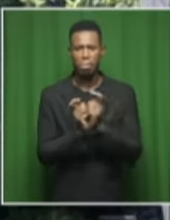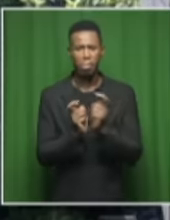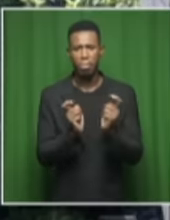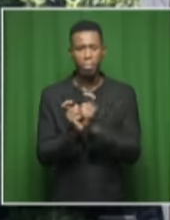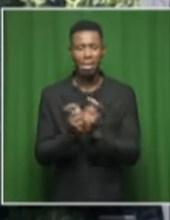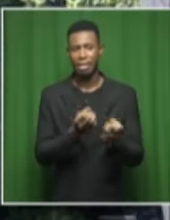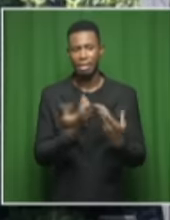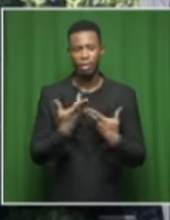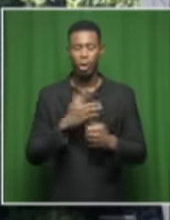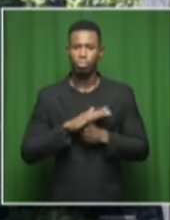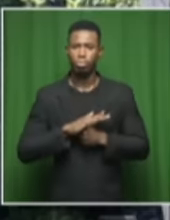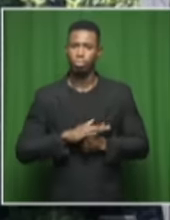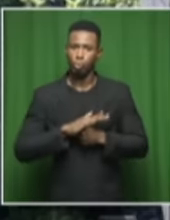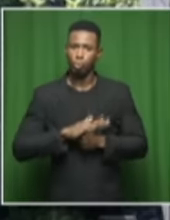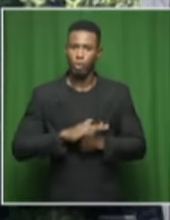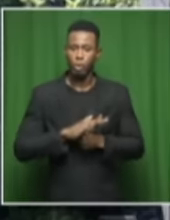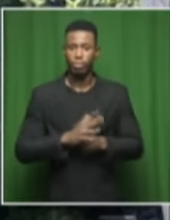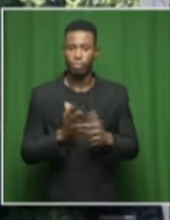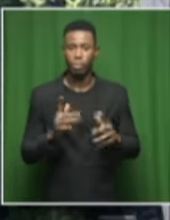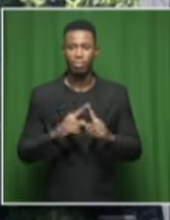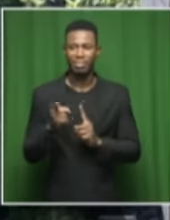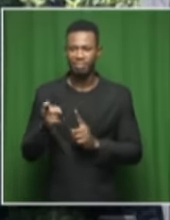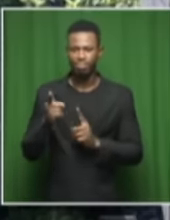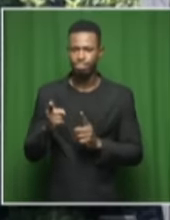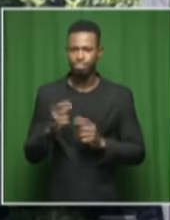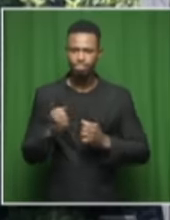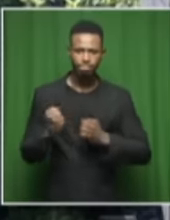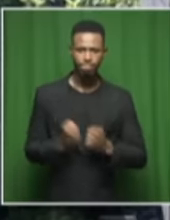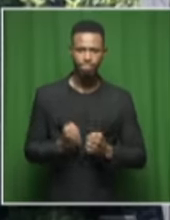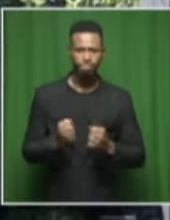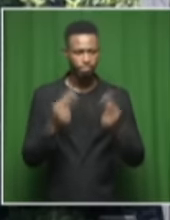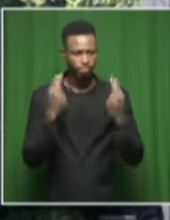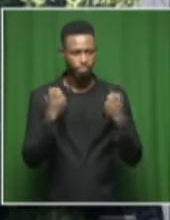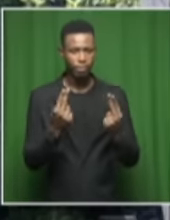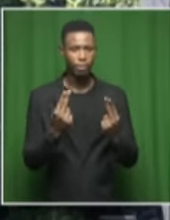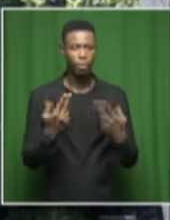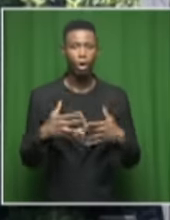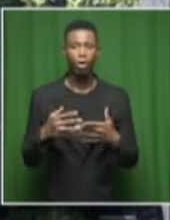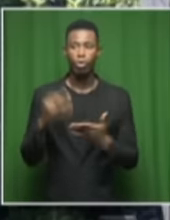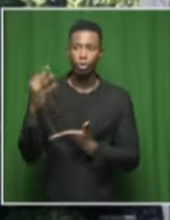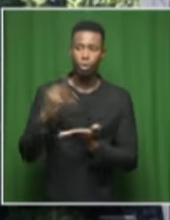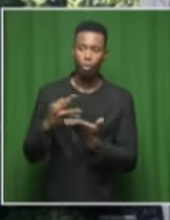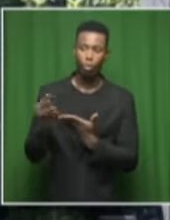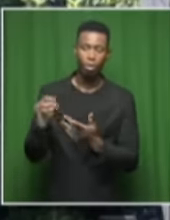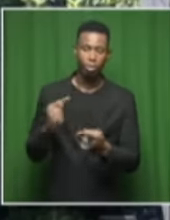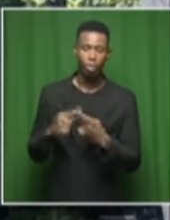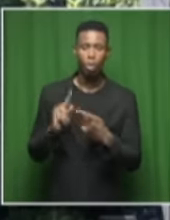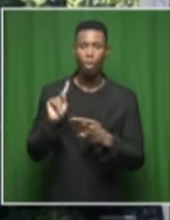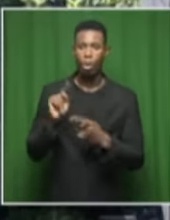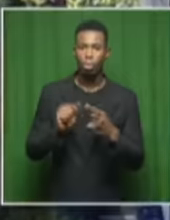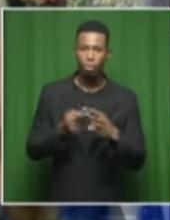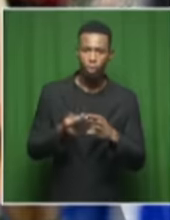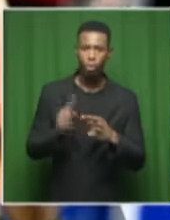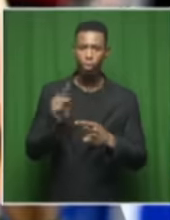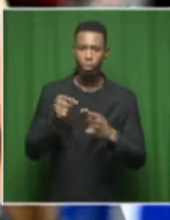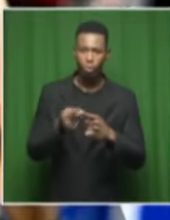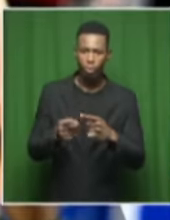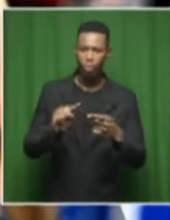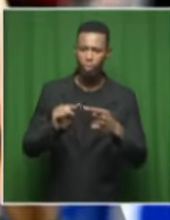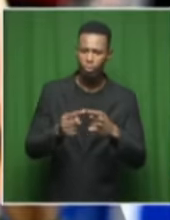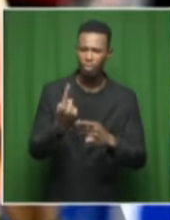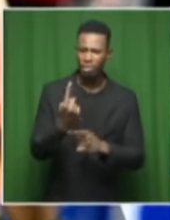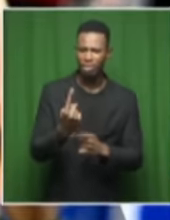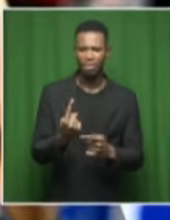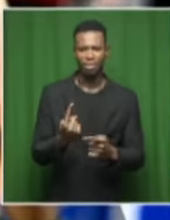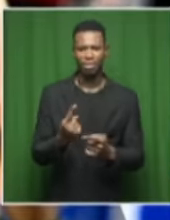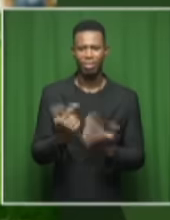under a lot of pressure, but our guys stuck through it, and 3 weeks in a row, 1 point, I think it's pretty unheard of.